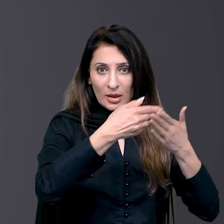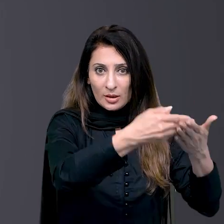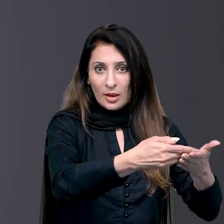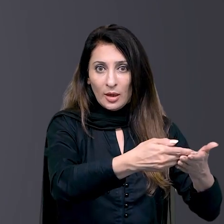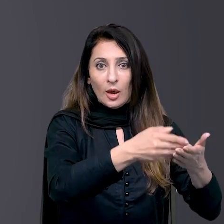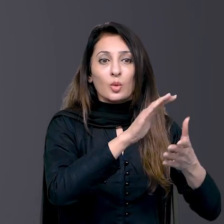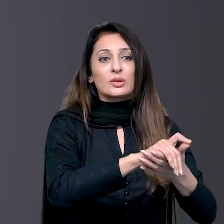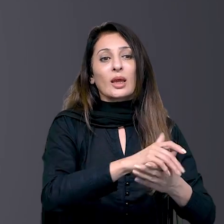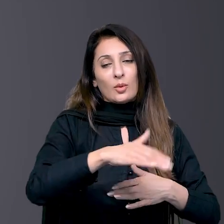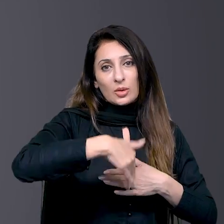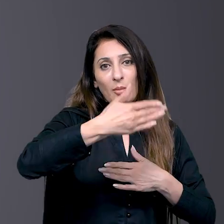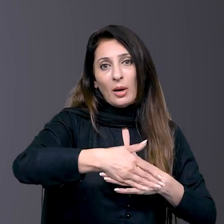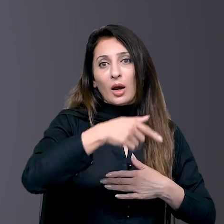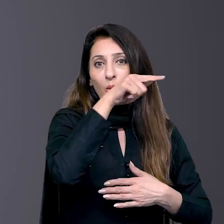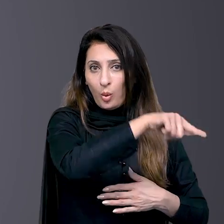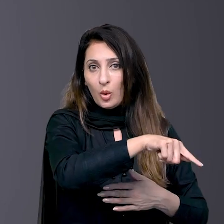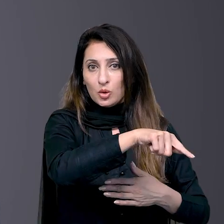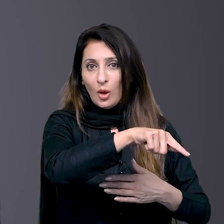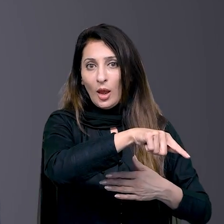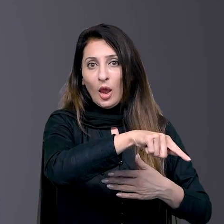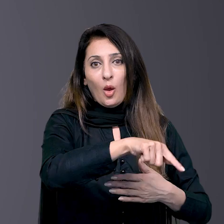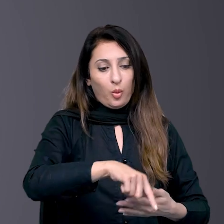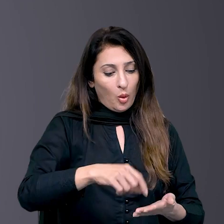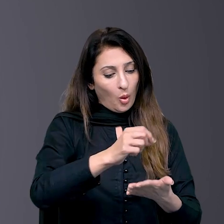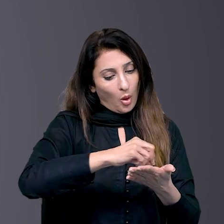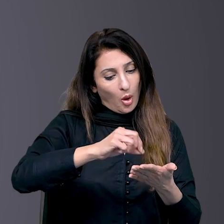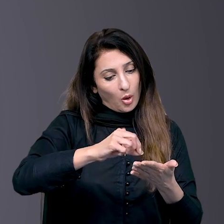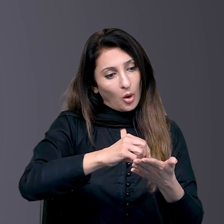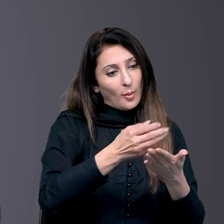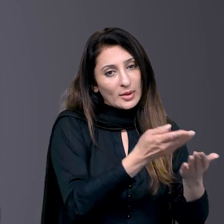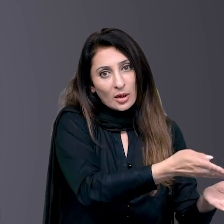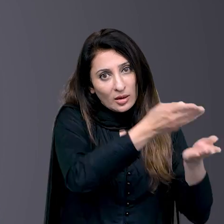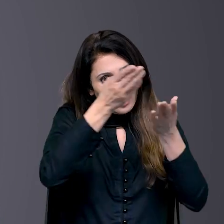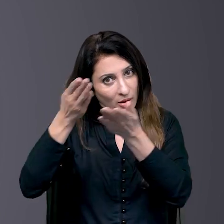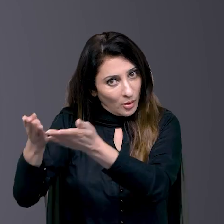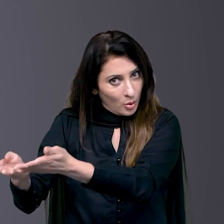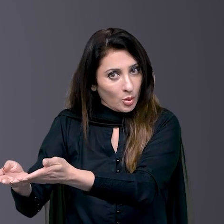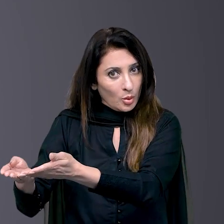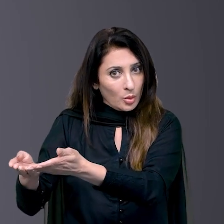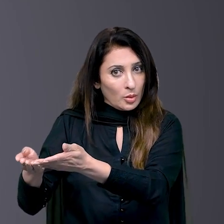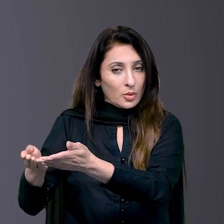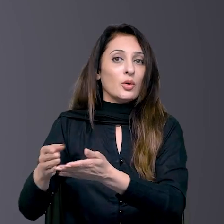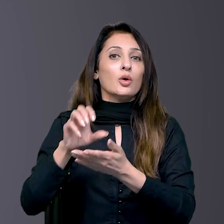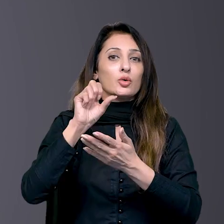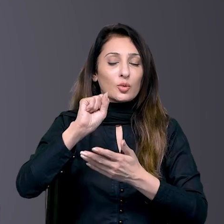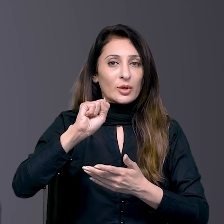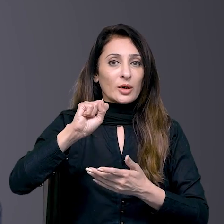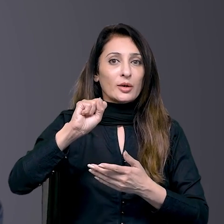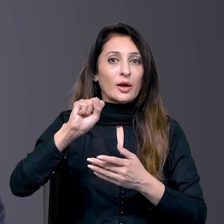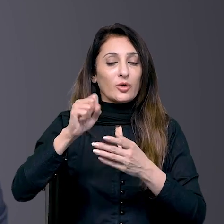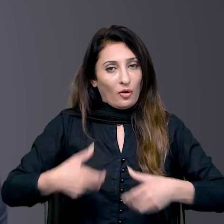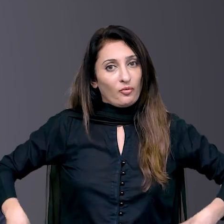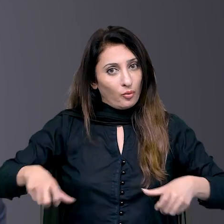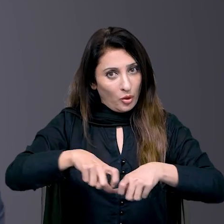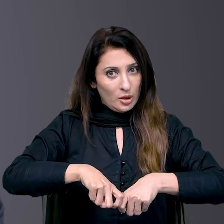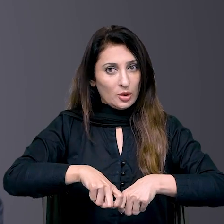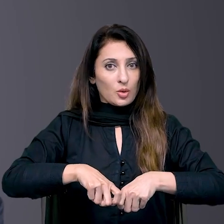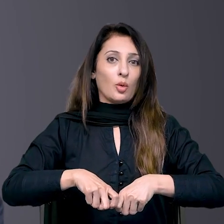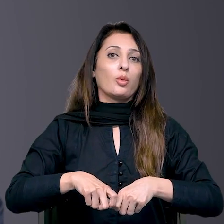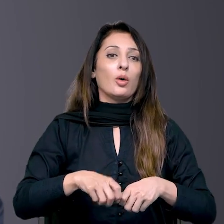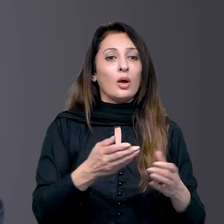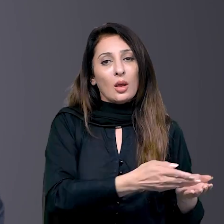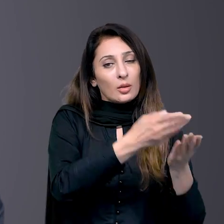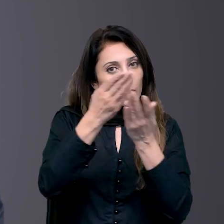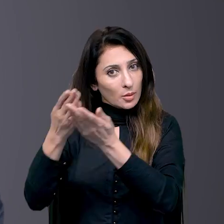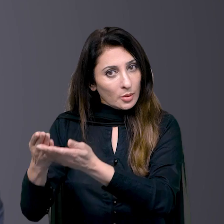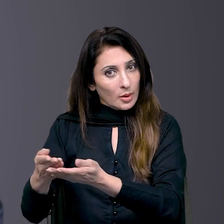comments from the district complaint officer, who's the superintendent of police. In some instances,